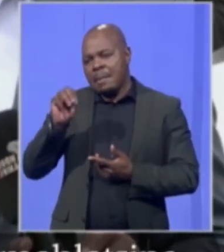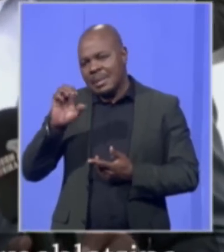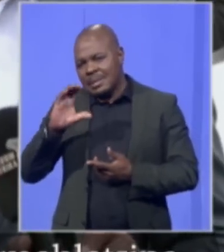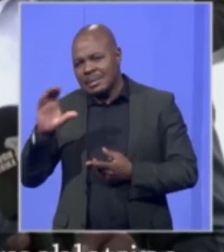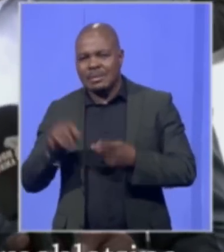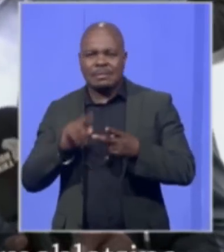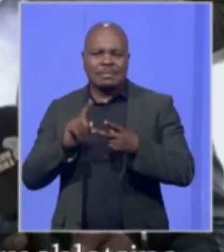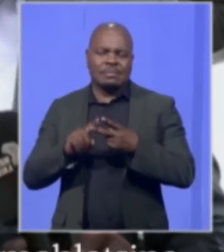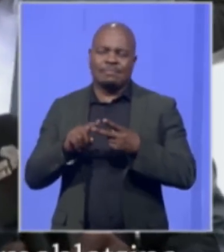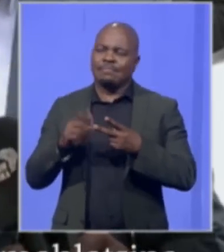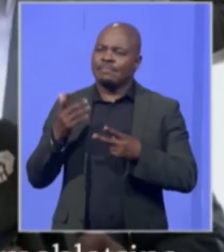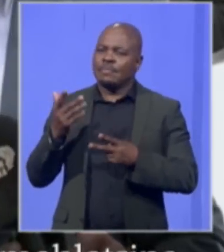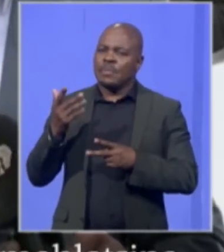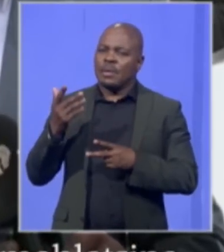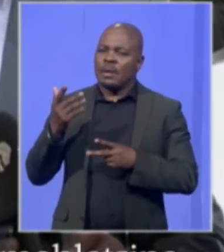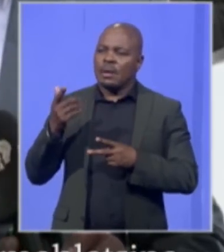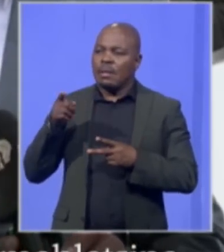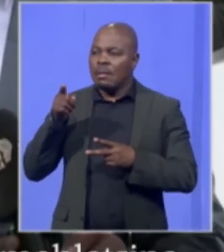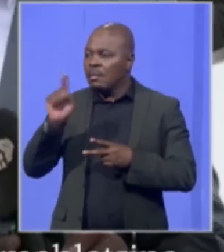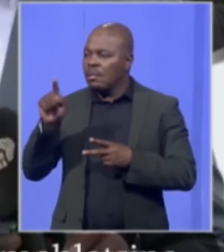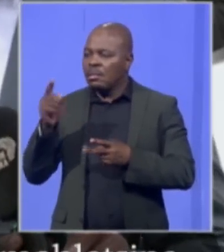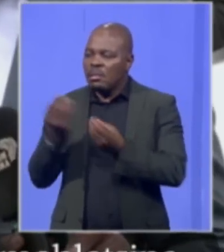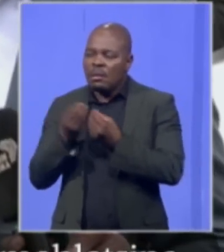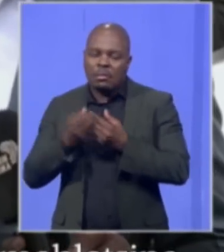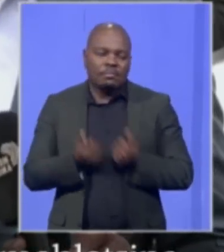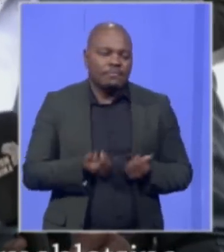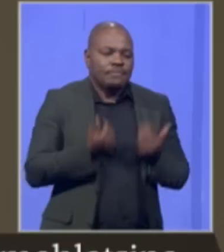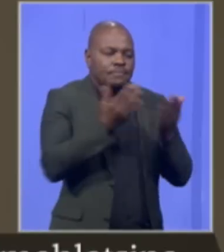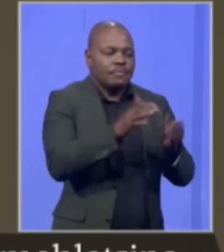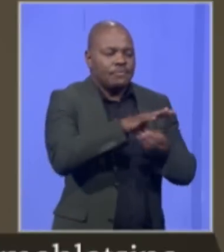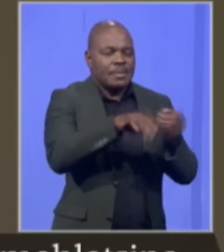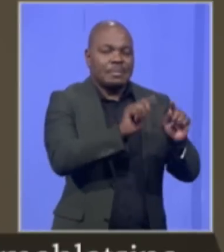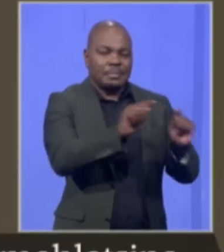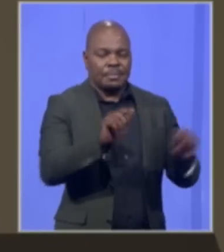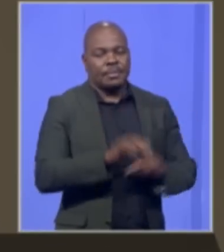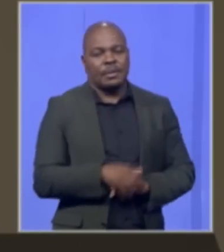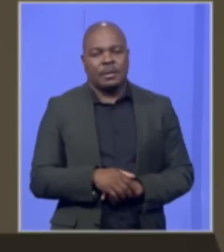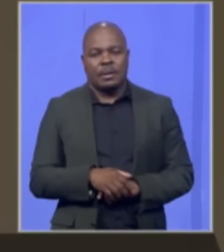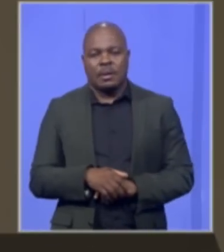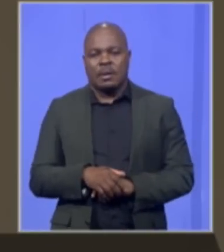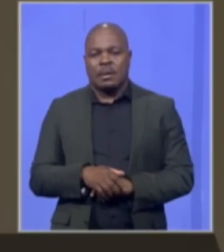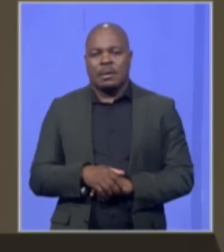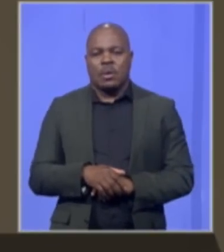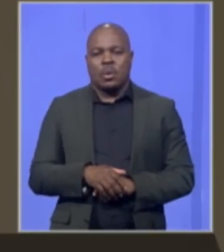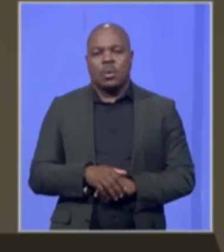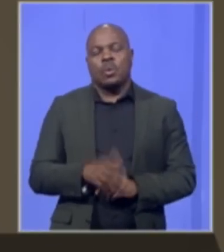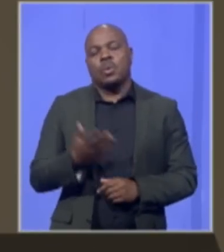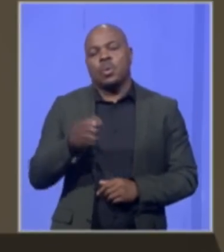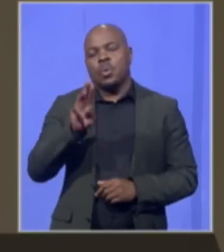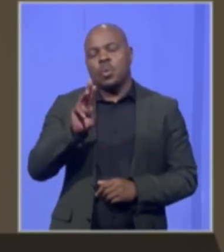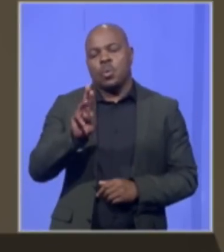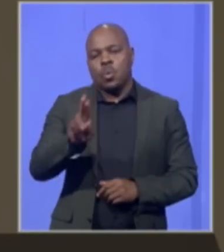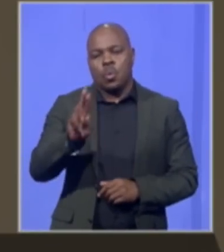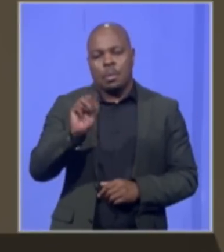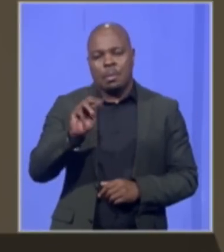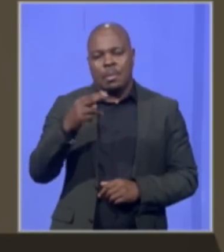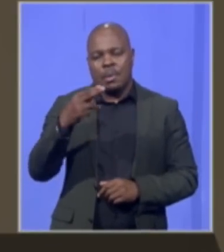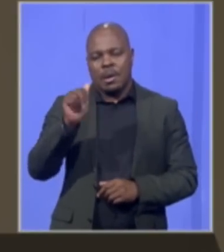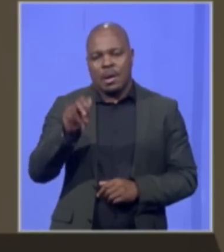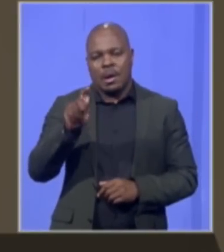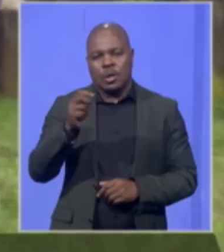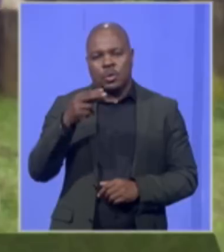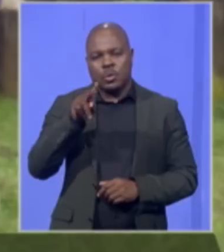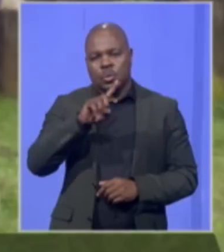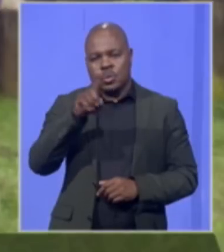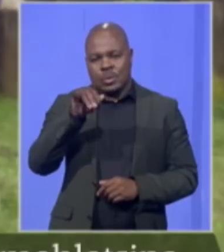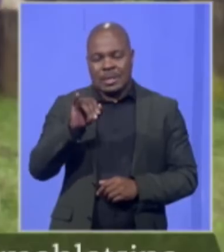items that are giving to the families. Masipala o moholo wa Umhlathuze o re baahi